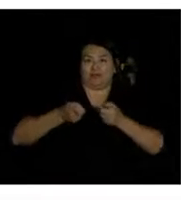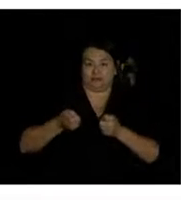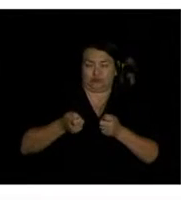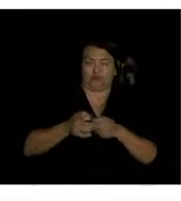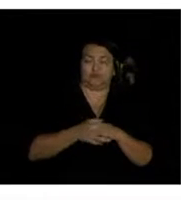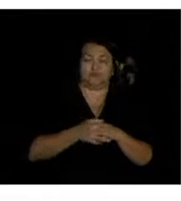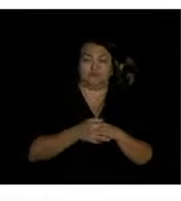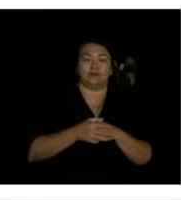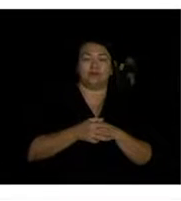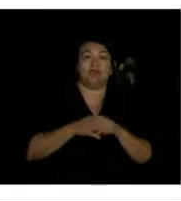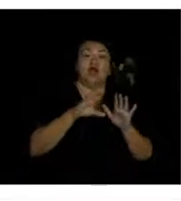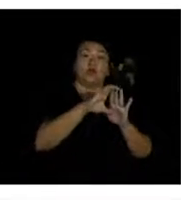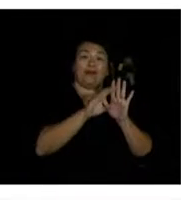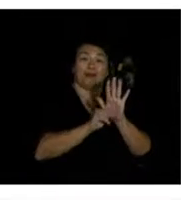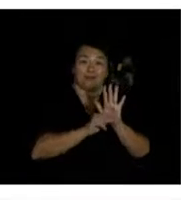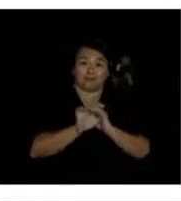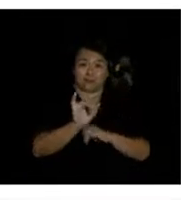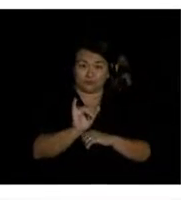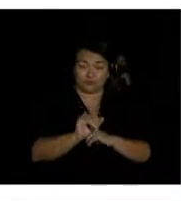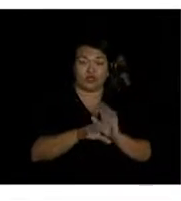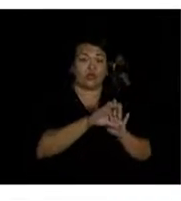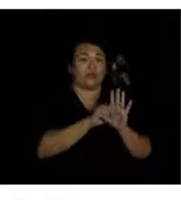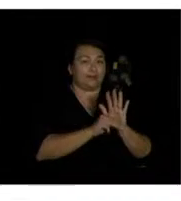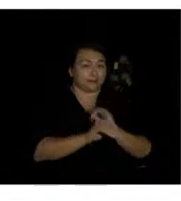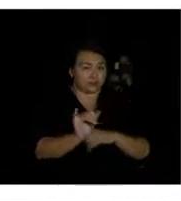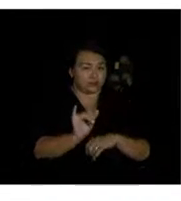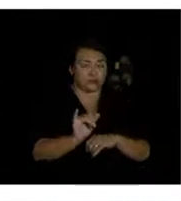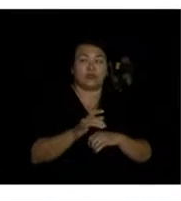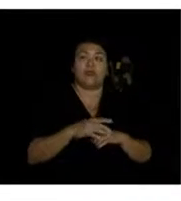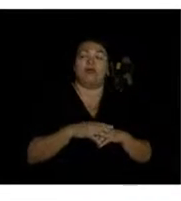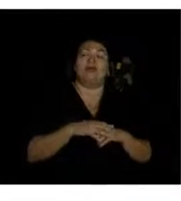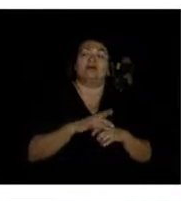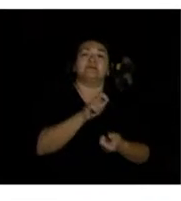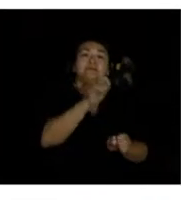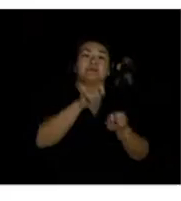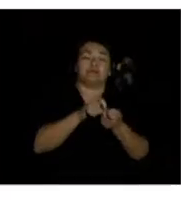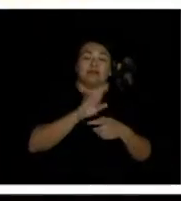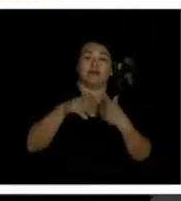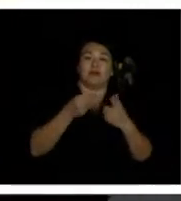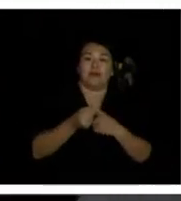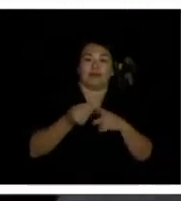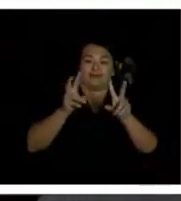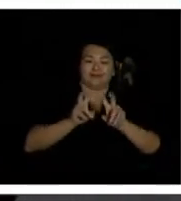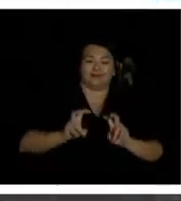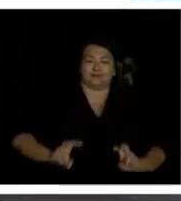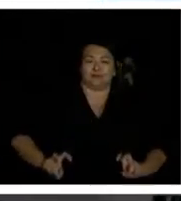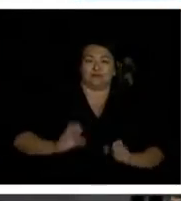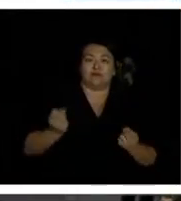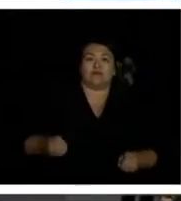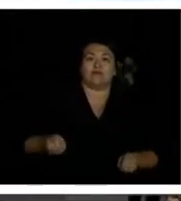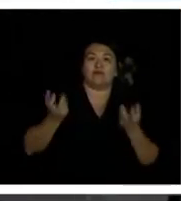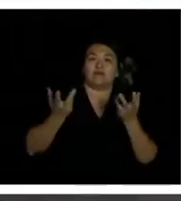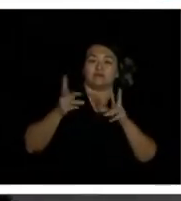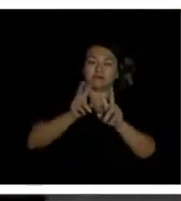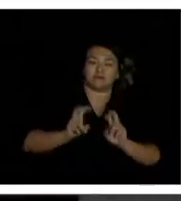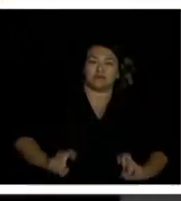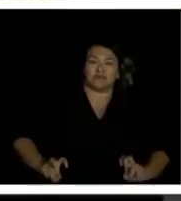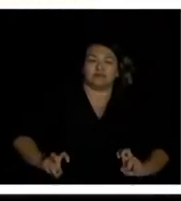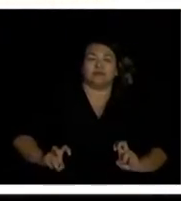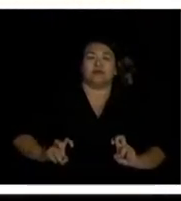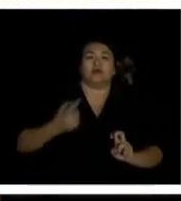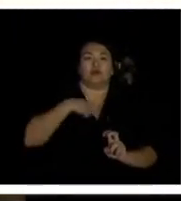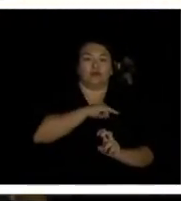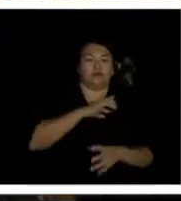There's curriculum, some thoughts about curriculum, and I think specifically about assessment and how much assessment